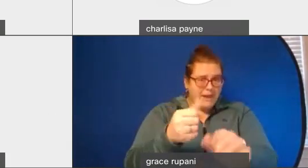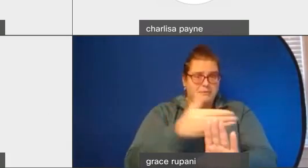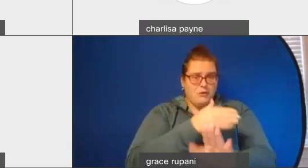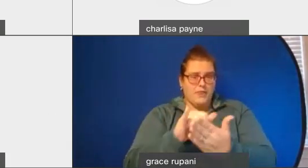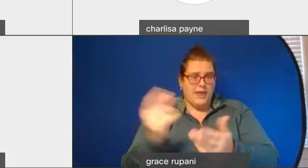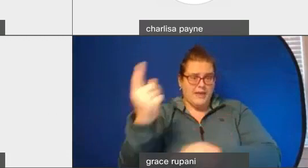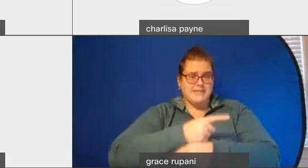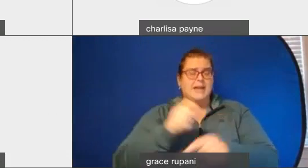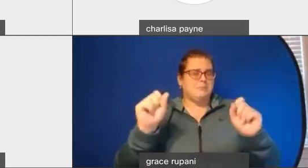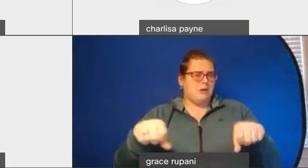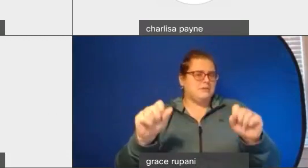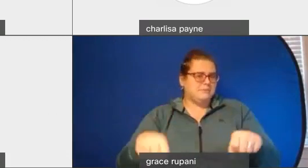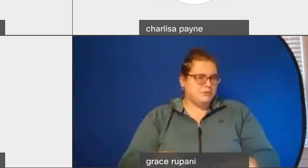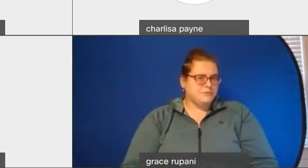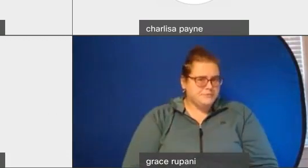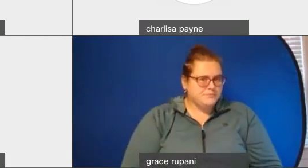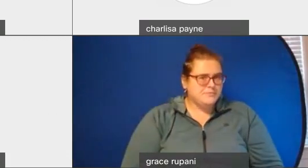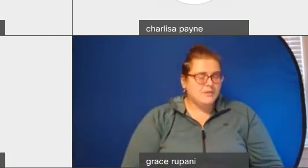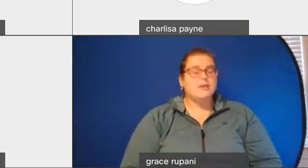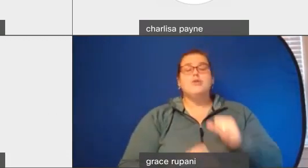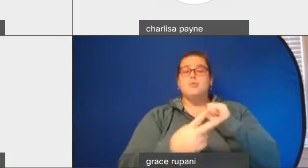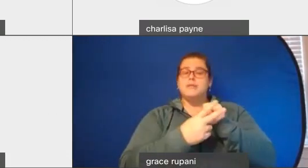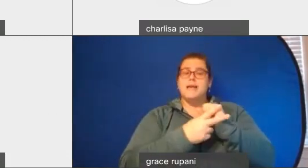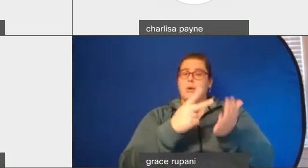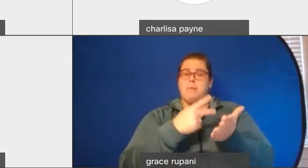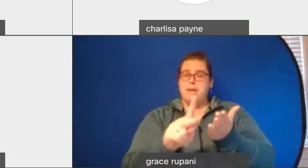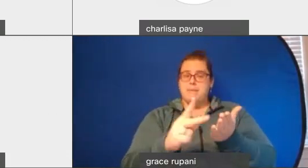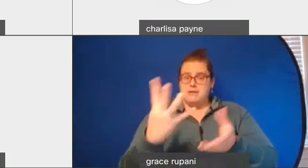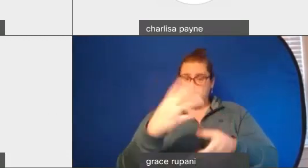Just to be clear about what the retainer payment does cover,